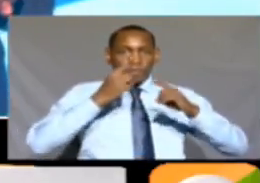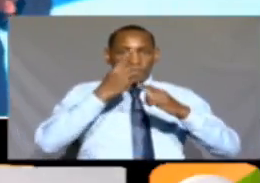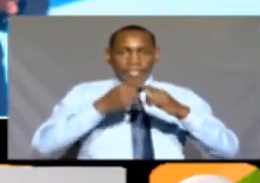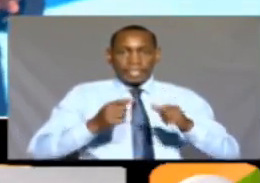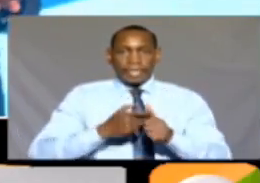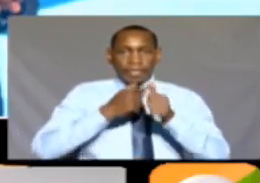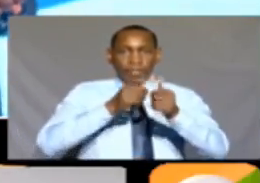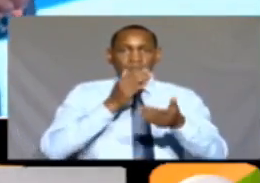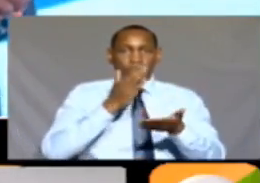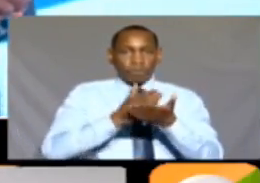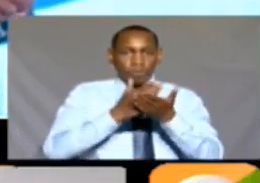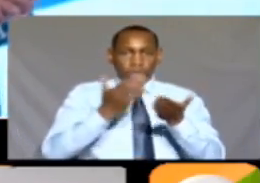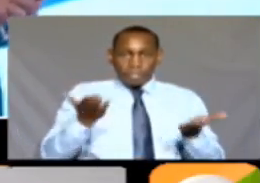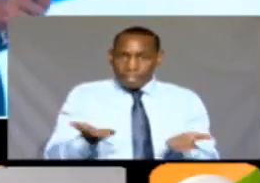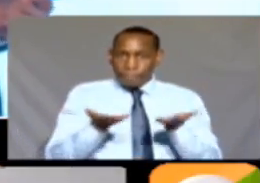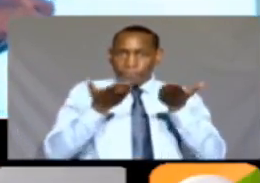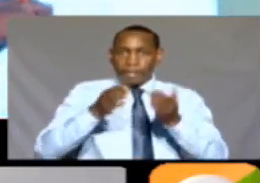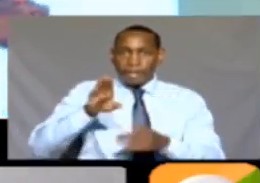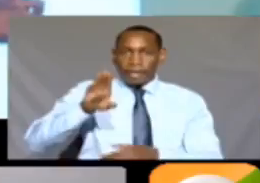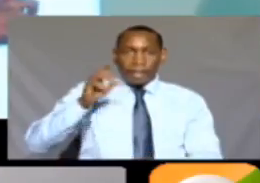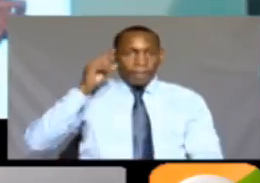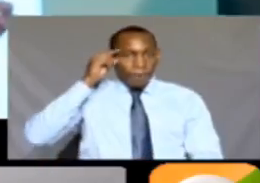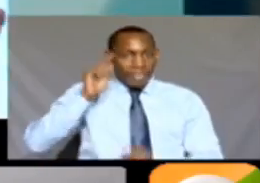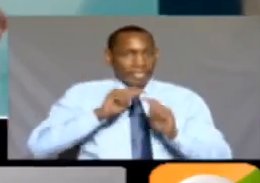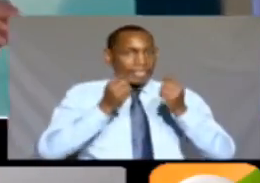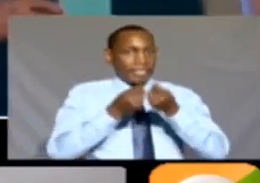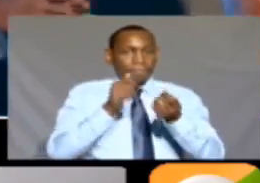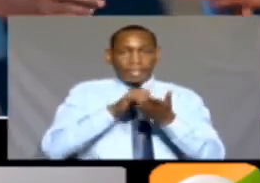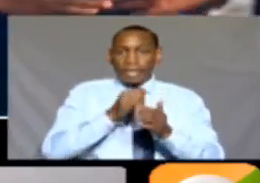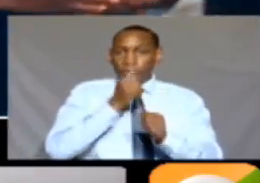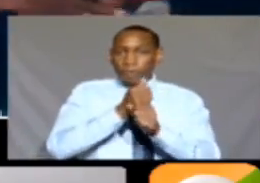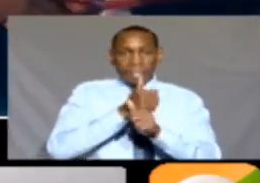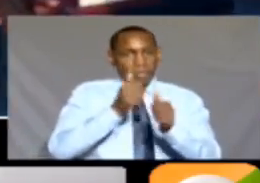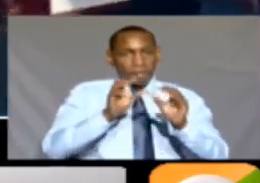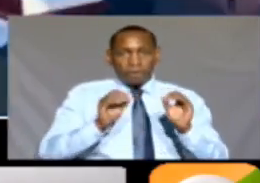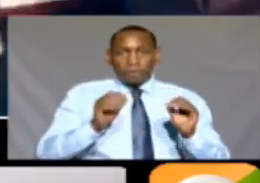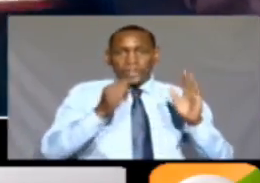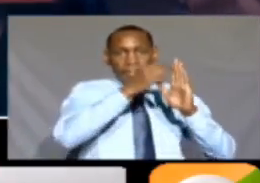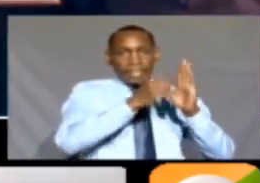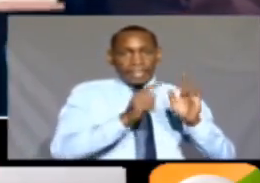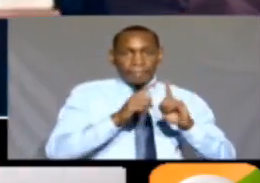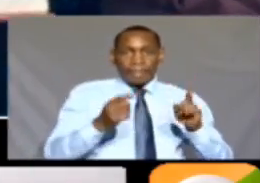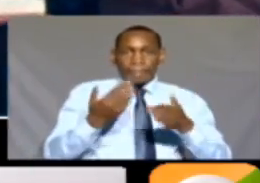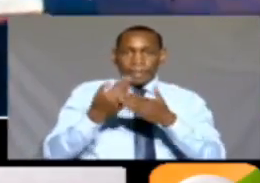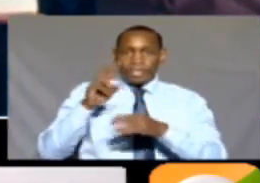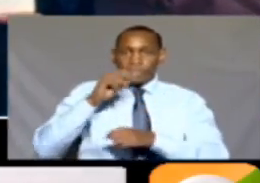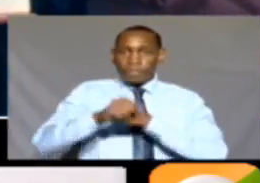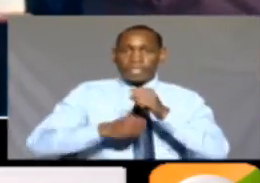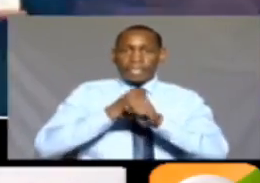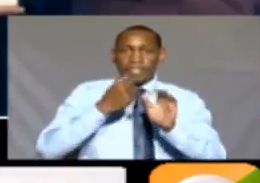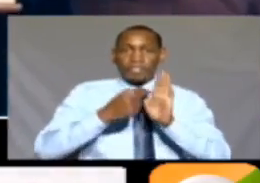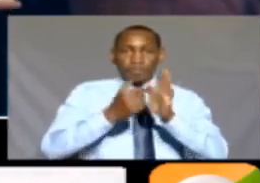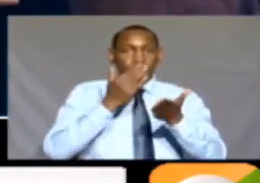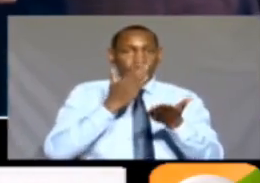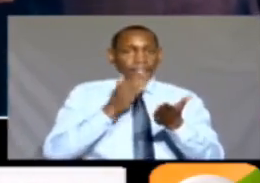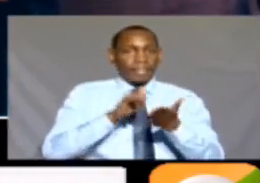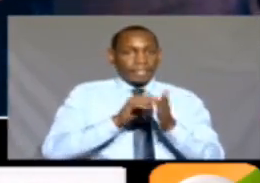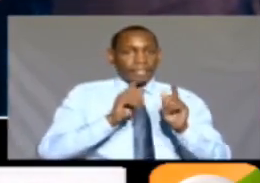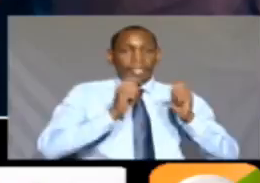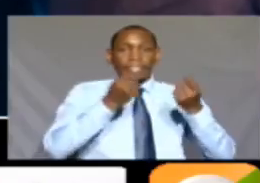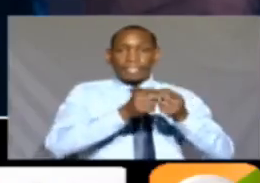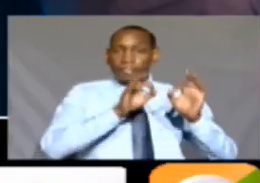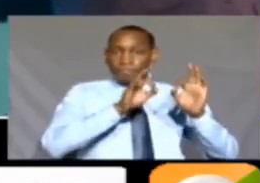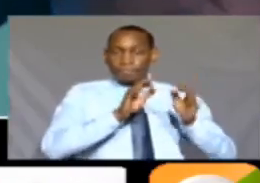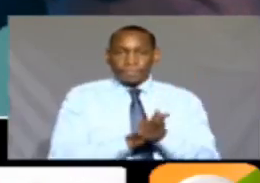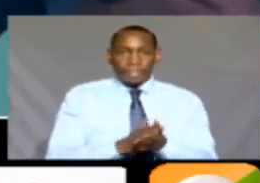it's a great improvement from Bandari, a team from the coast that has not been performing very well in the league, but the last two seasons they've proved that they are a force to reckon with. So,